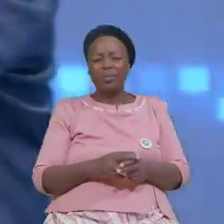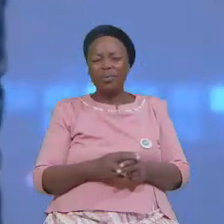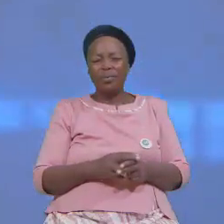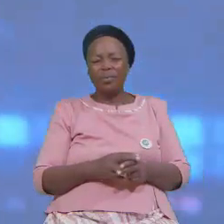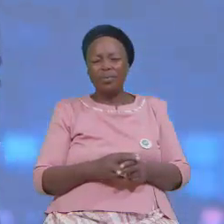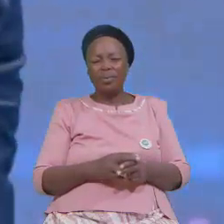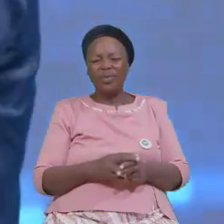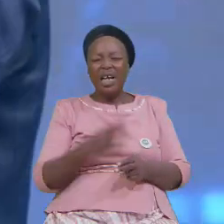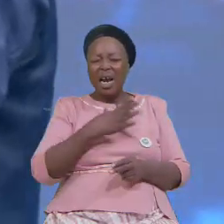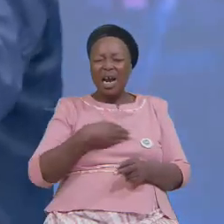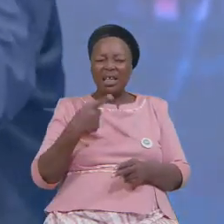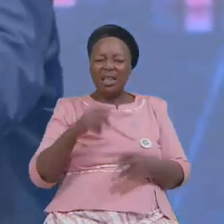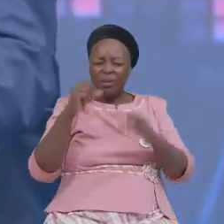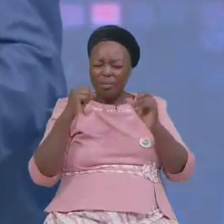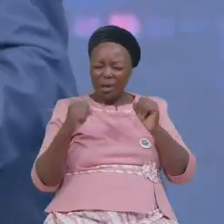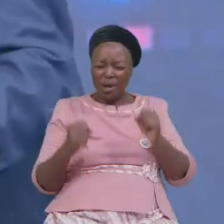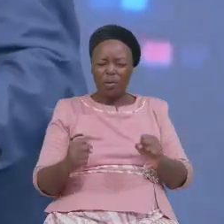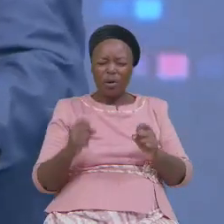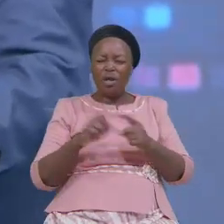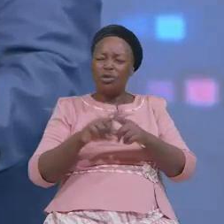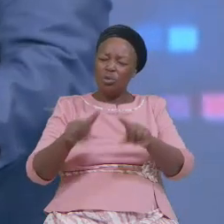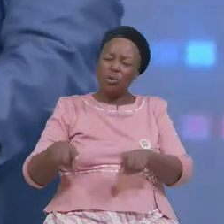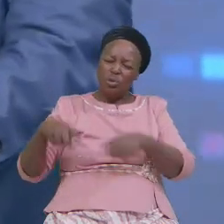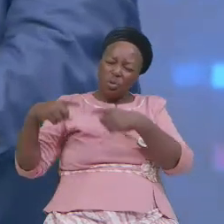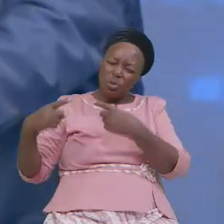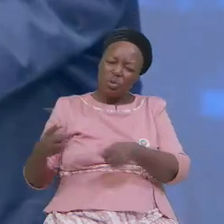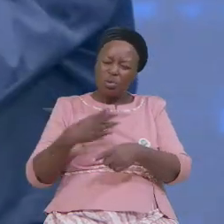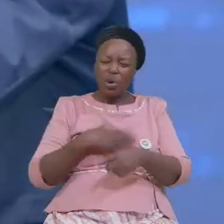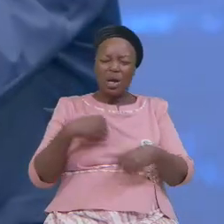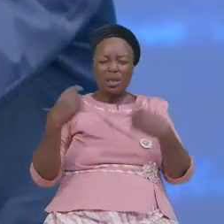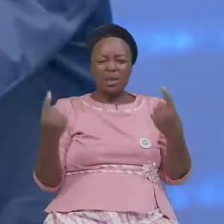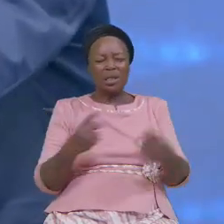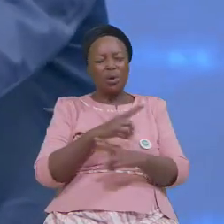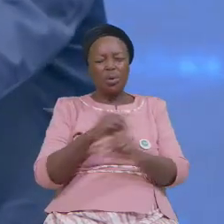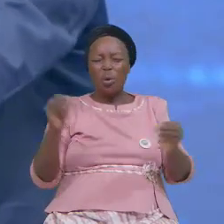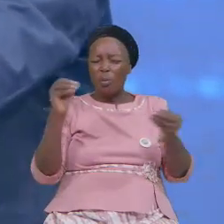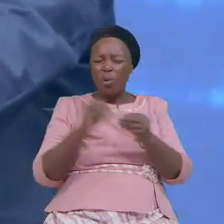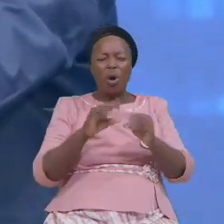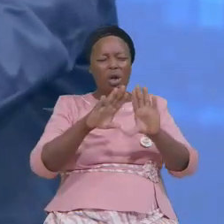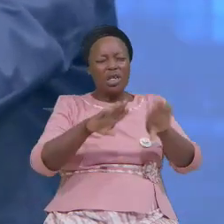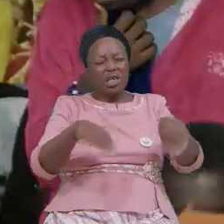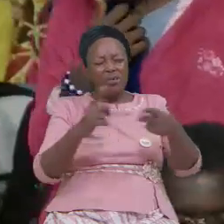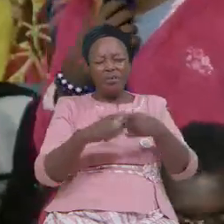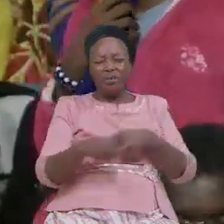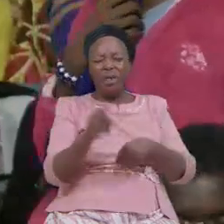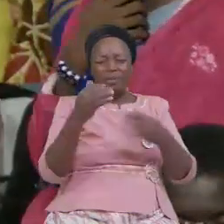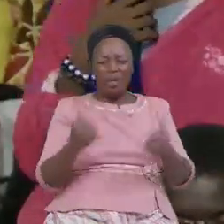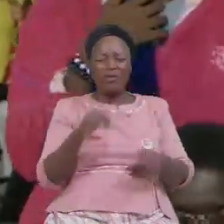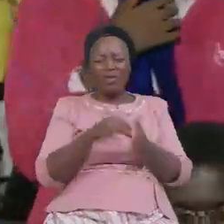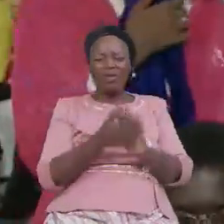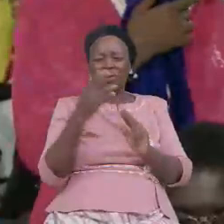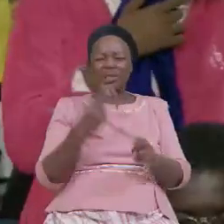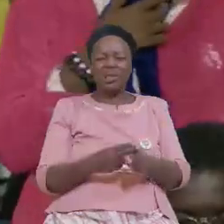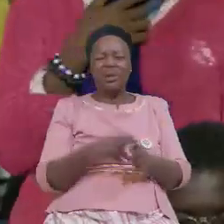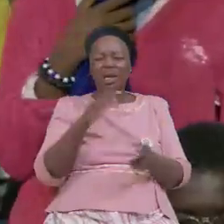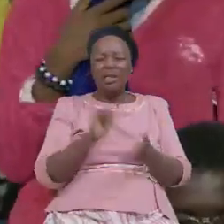And the power to go and sin no more, grant unto them now. That the